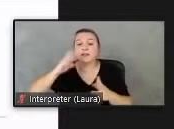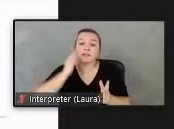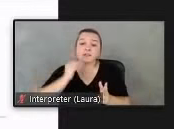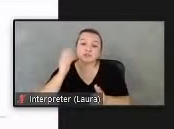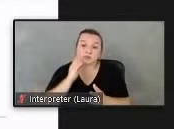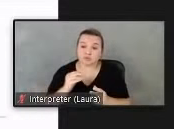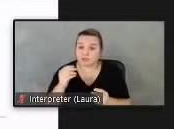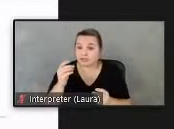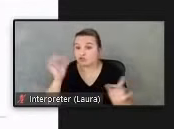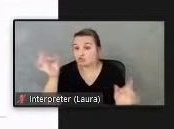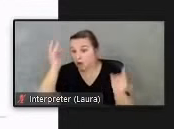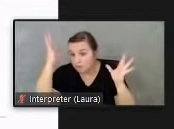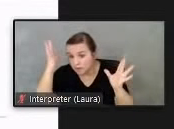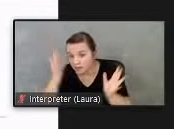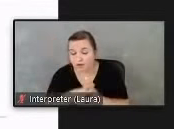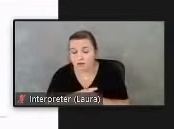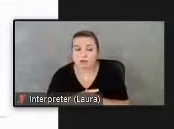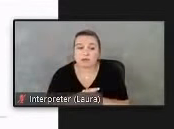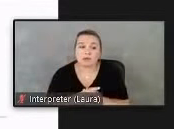trauma.